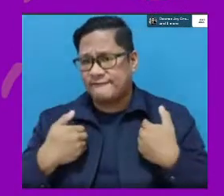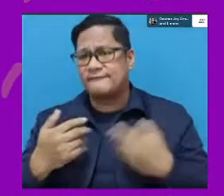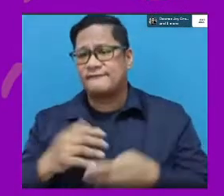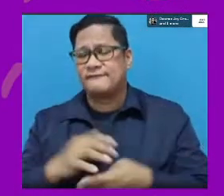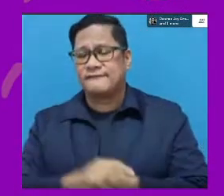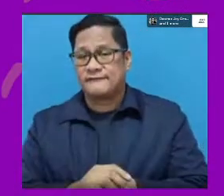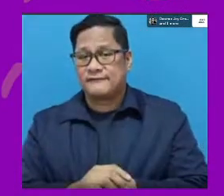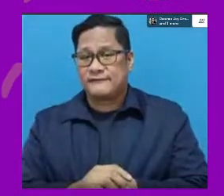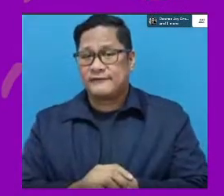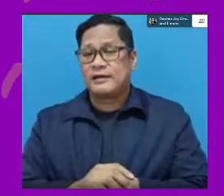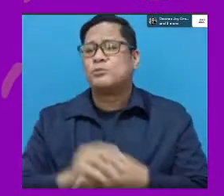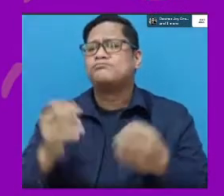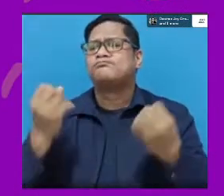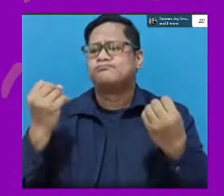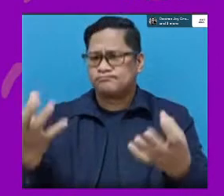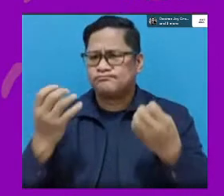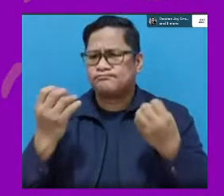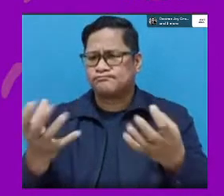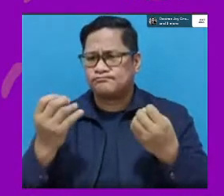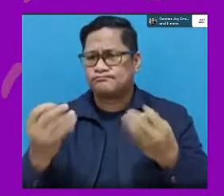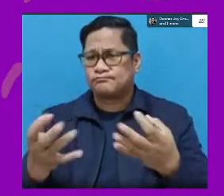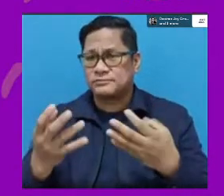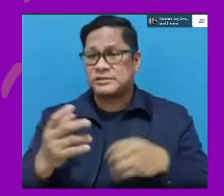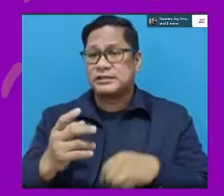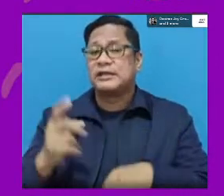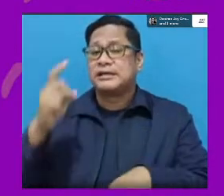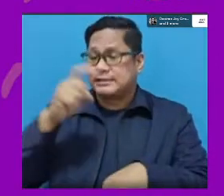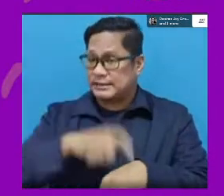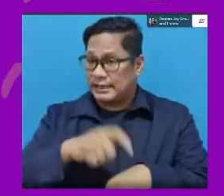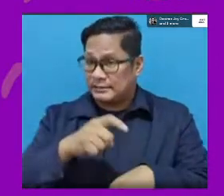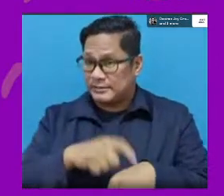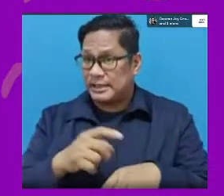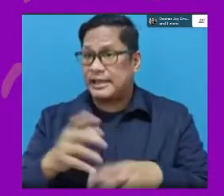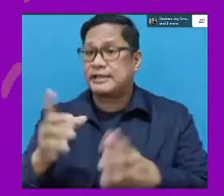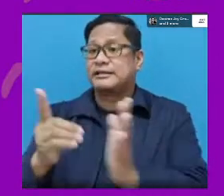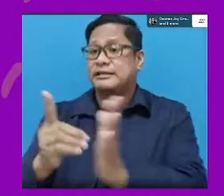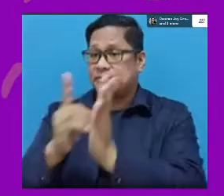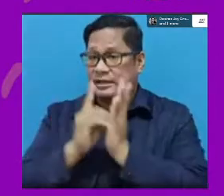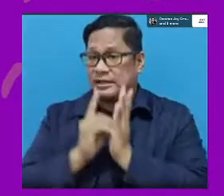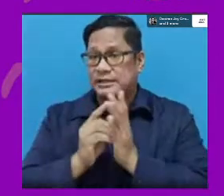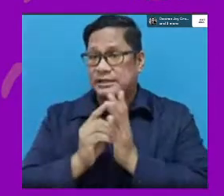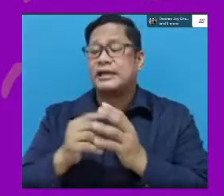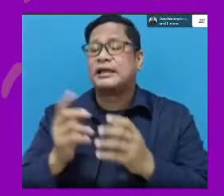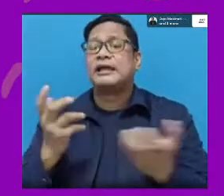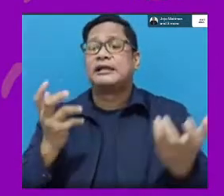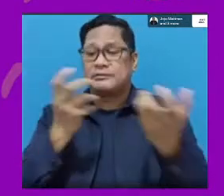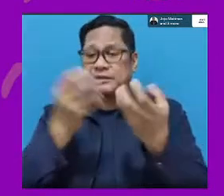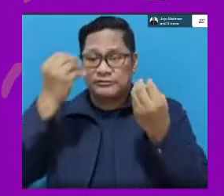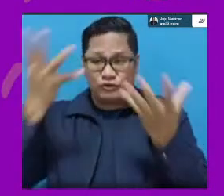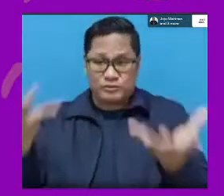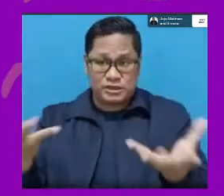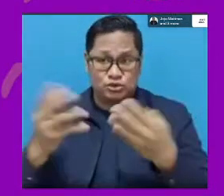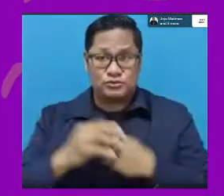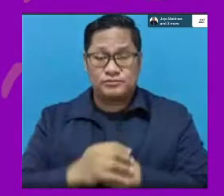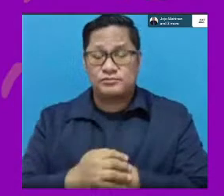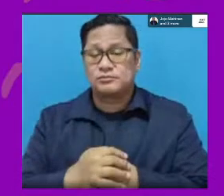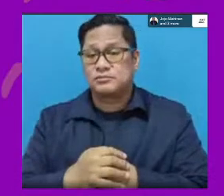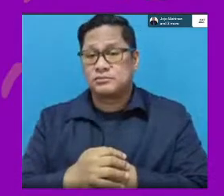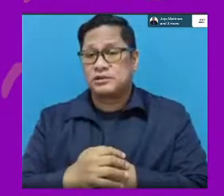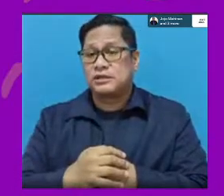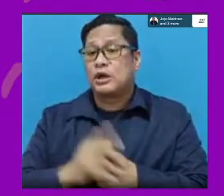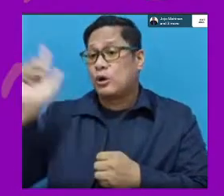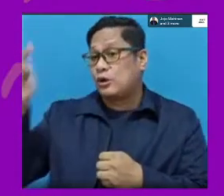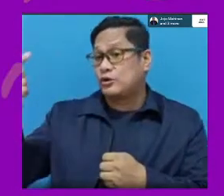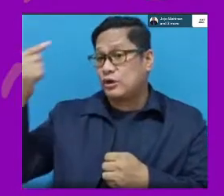a great number of timely and demand for timely and relevant information on the